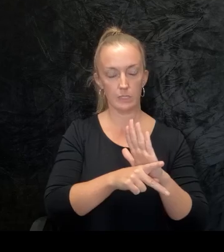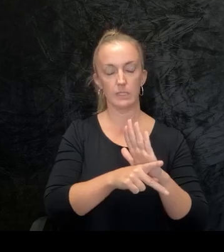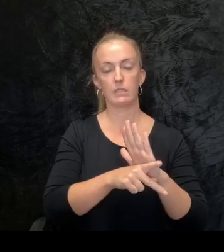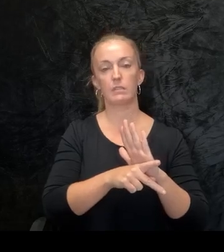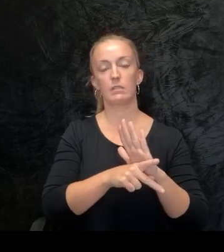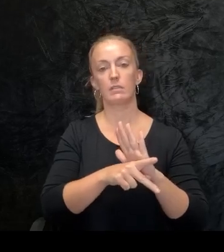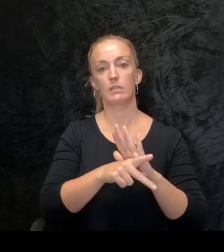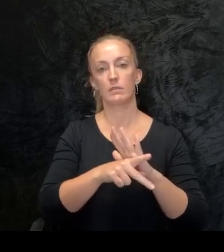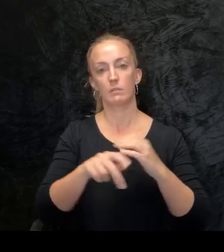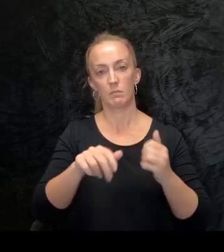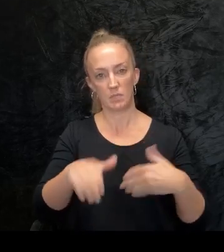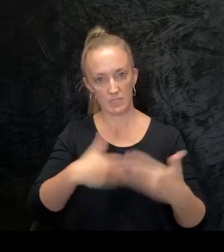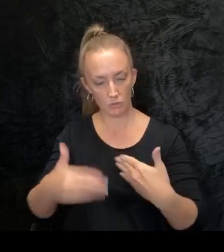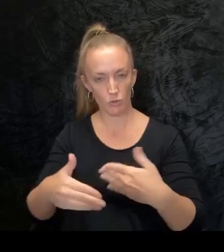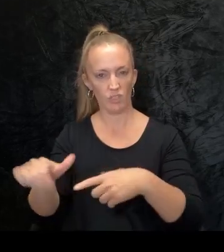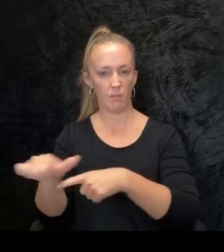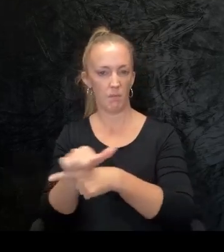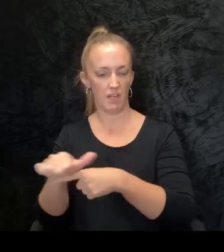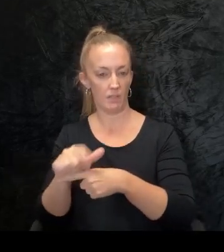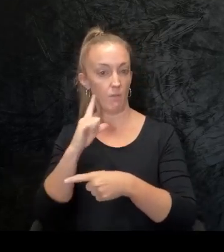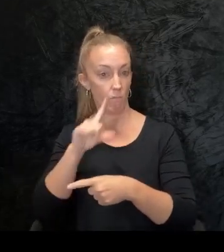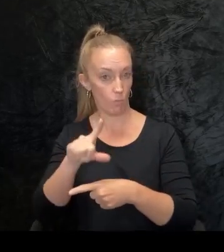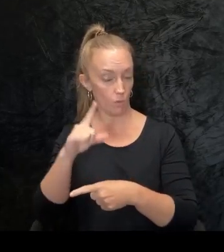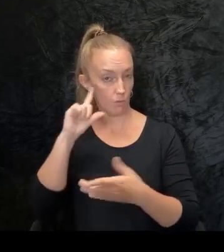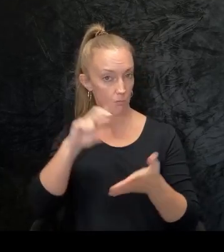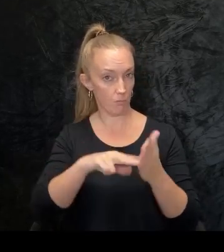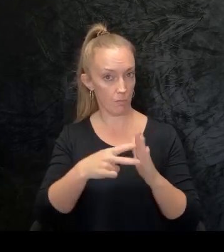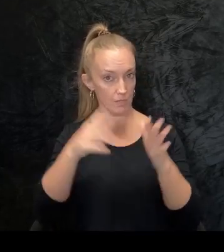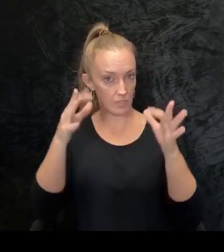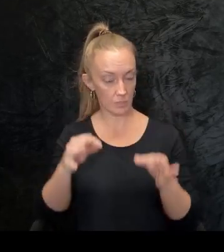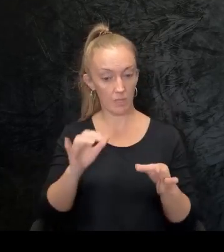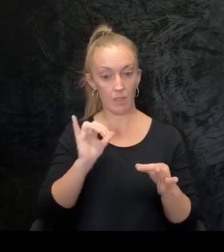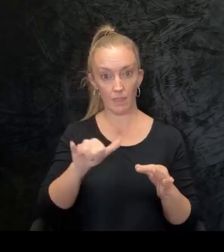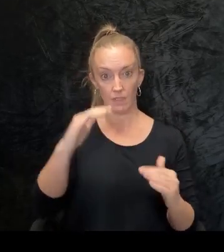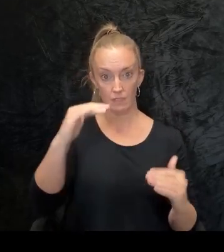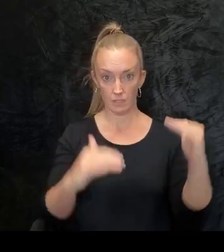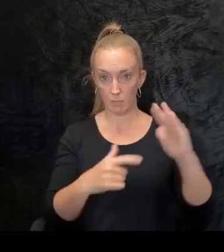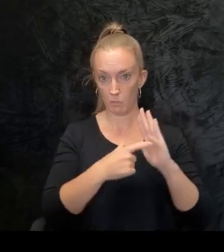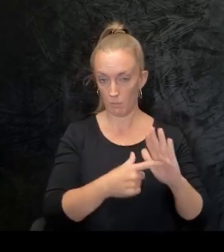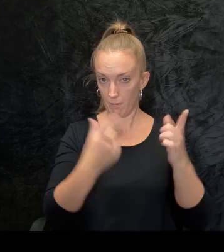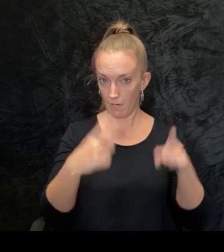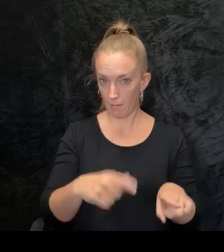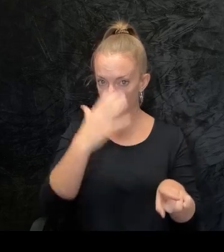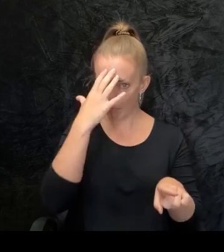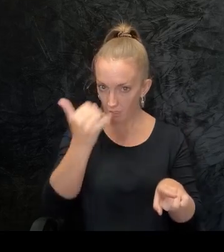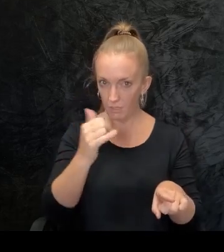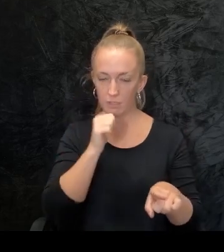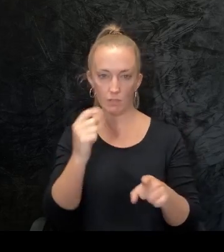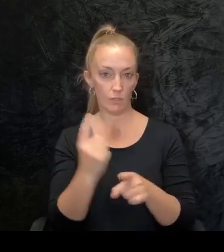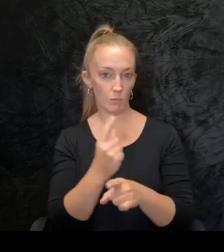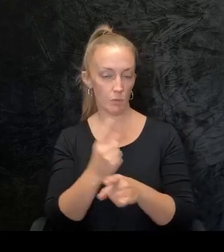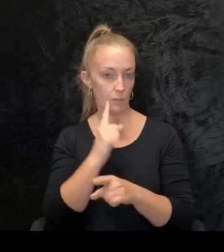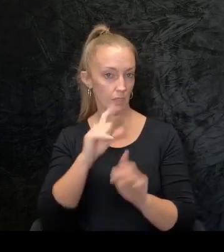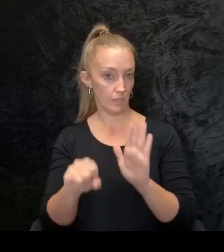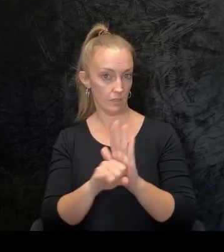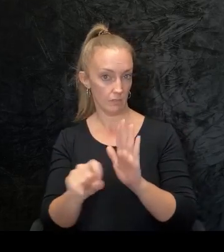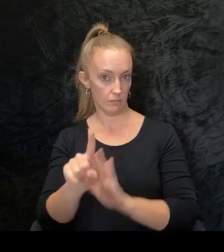to determine whether the disproportionate representation was due to inappropriate identification.